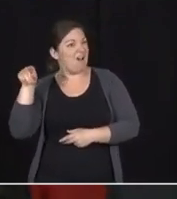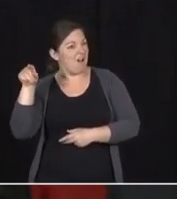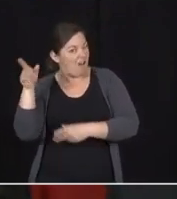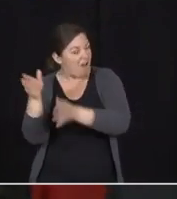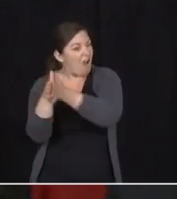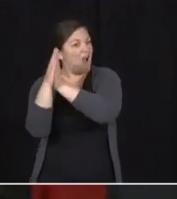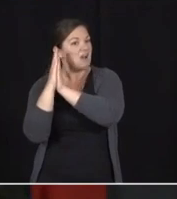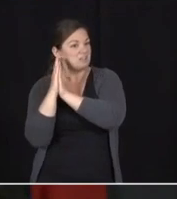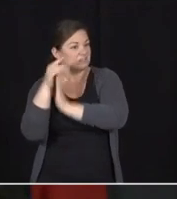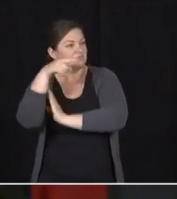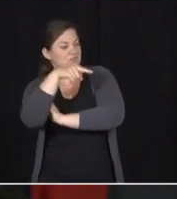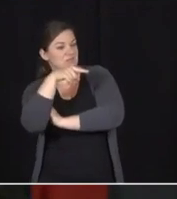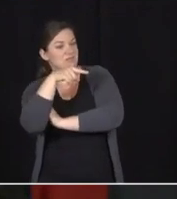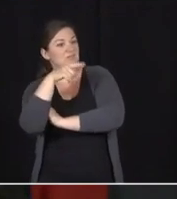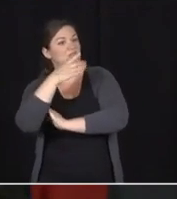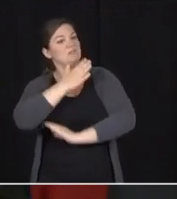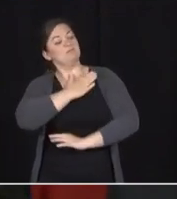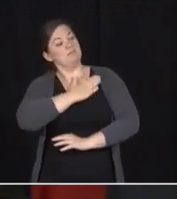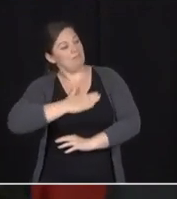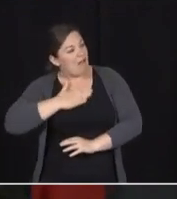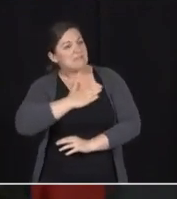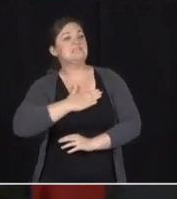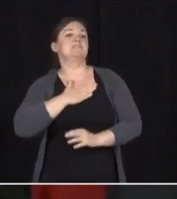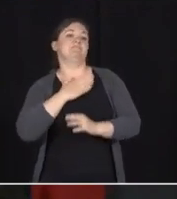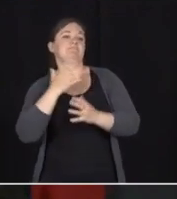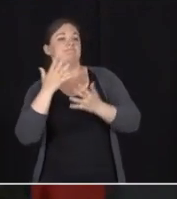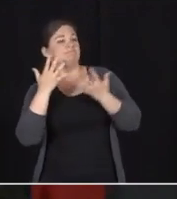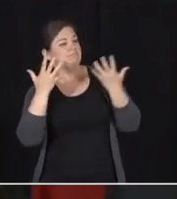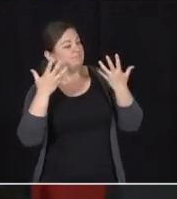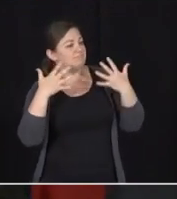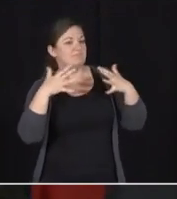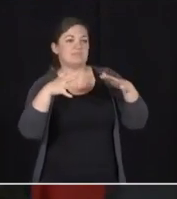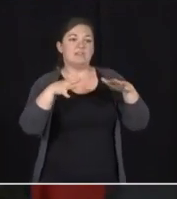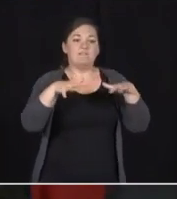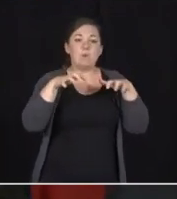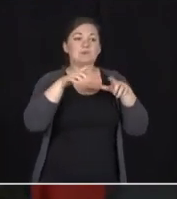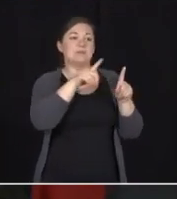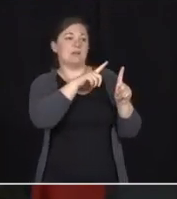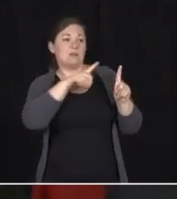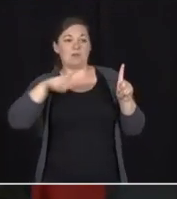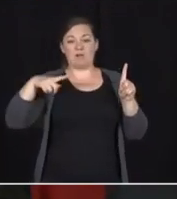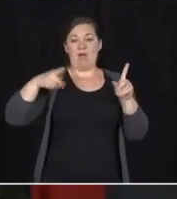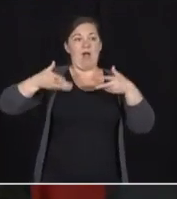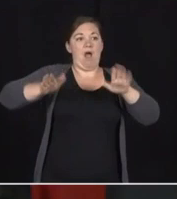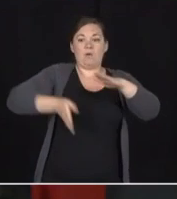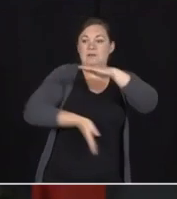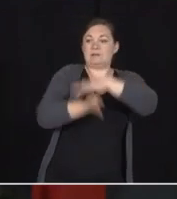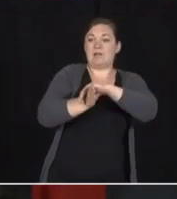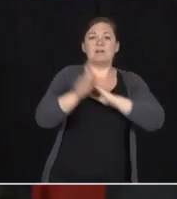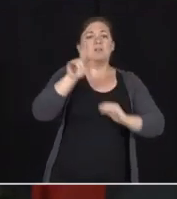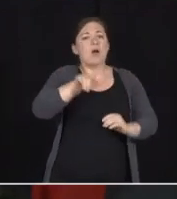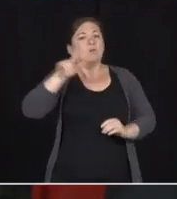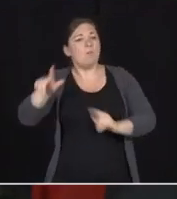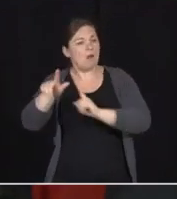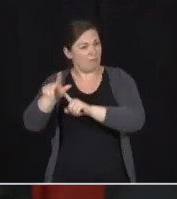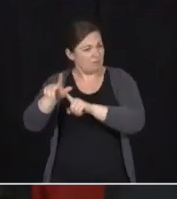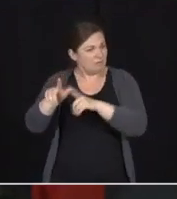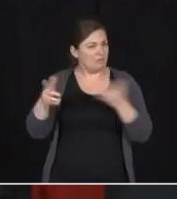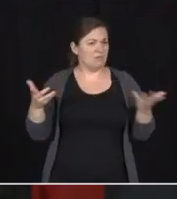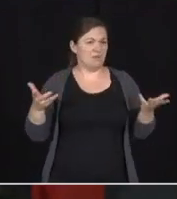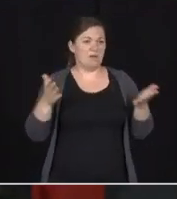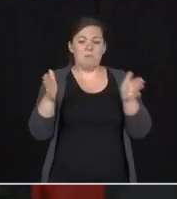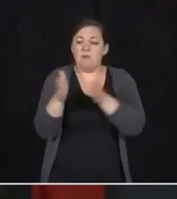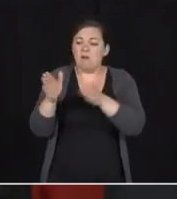for a moratorium on those commercial evictions. We just heard from a Waterloo-based company last week, family-run, they have a virtual arcade, 15